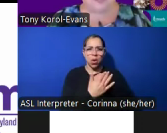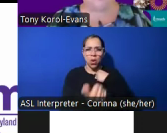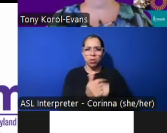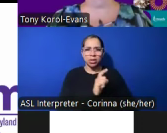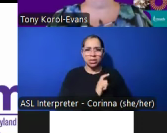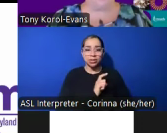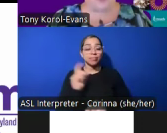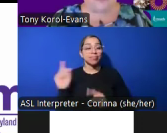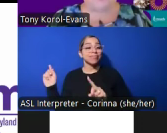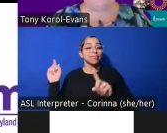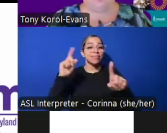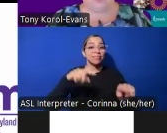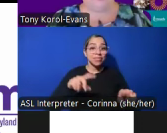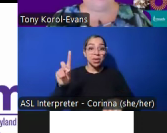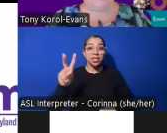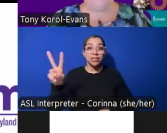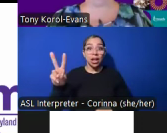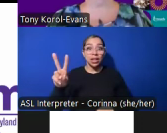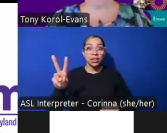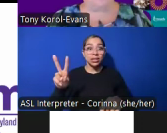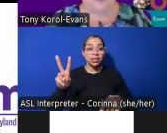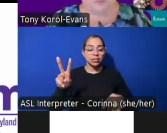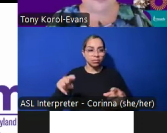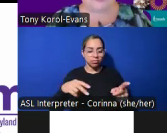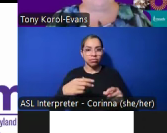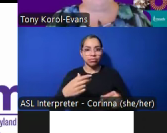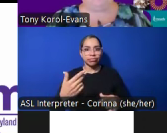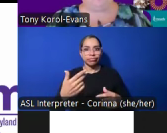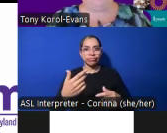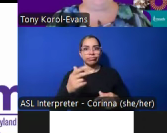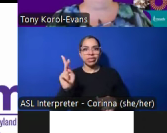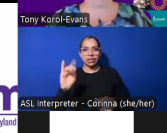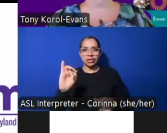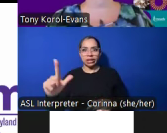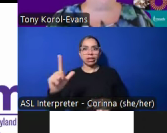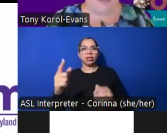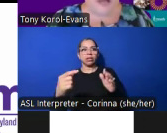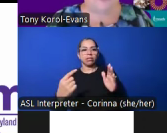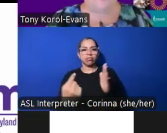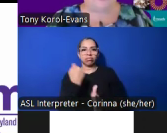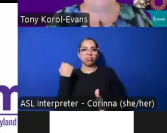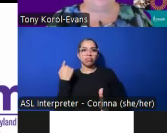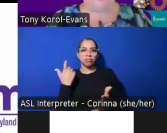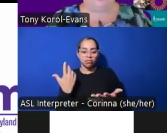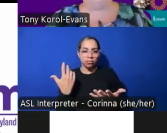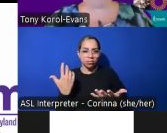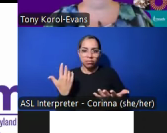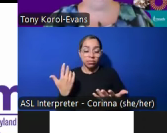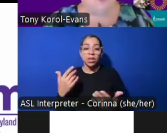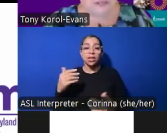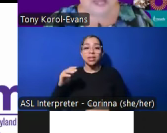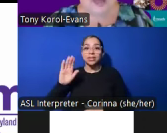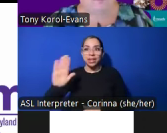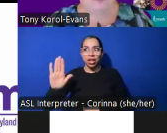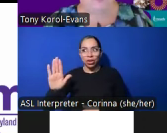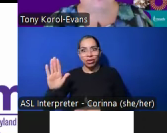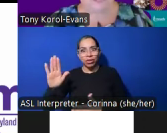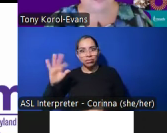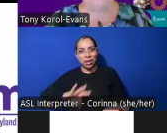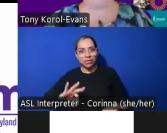interests to serve these warrants, to serve protective orders, to respond effectively, to do a